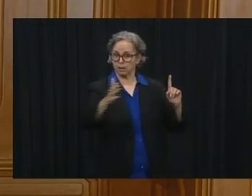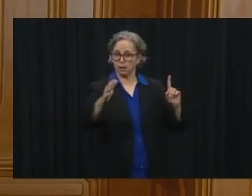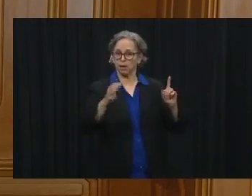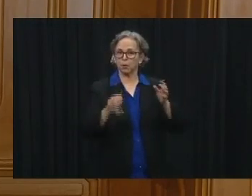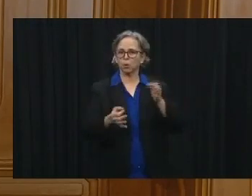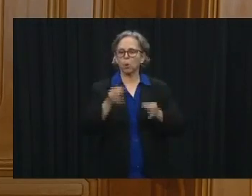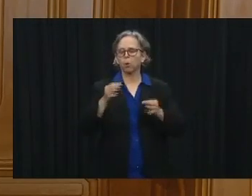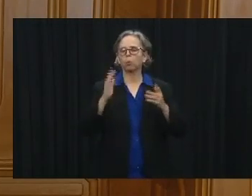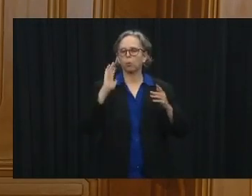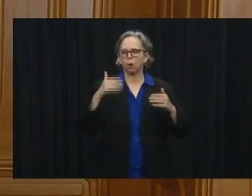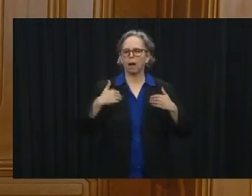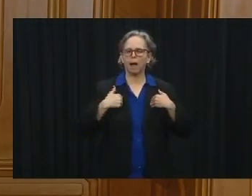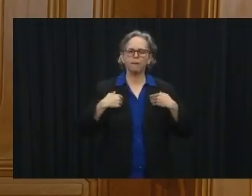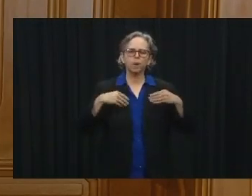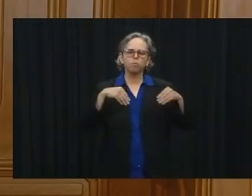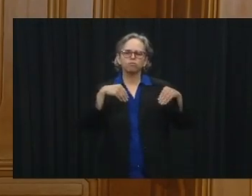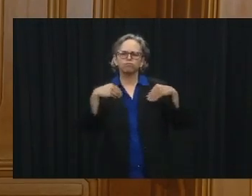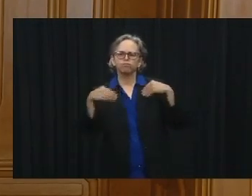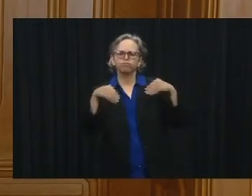flexibility in all cases.